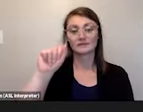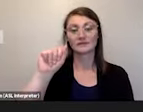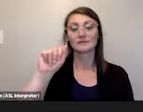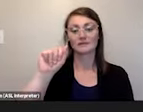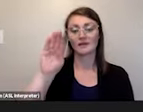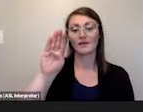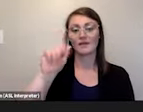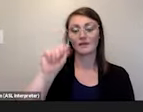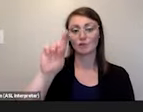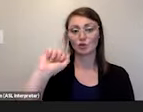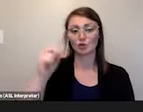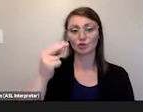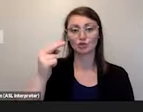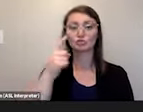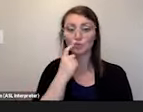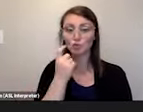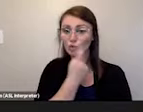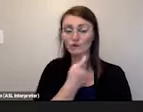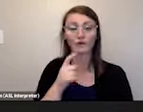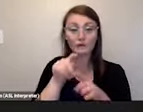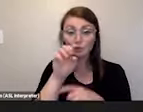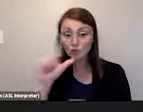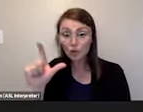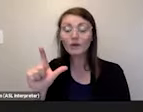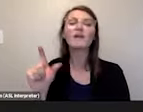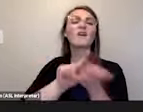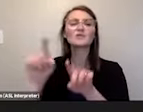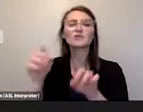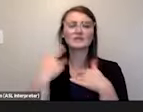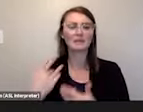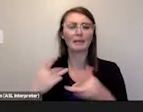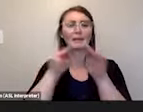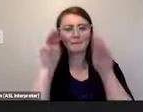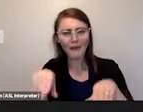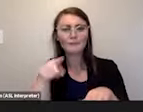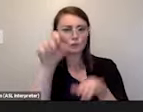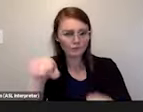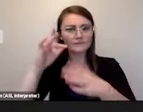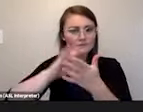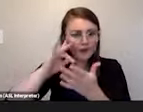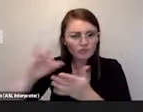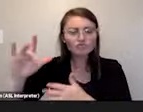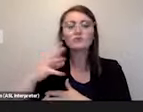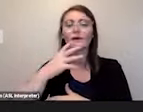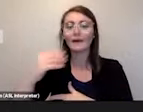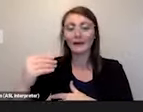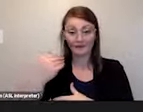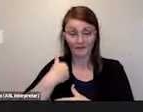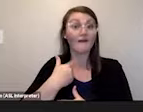that that people can touch and can interact with using an electronic